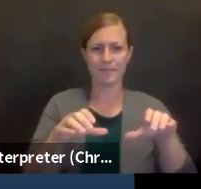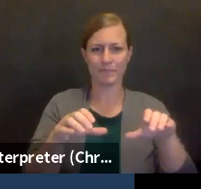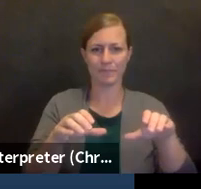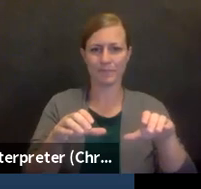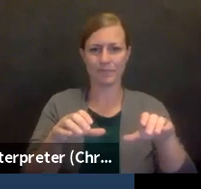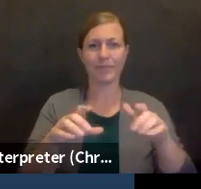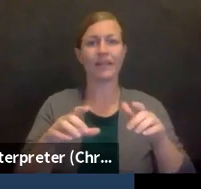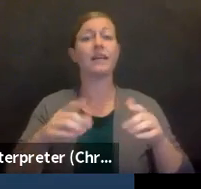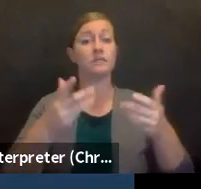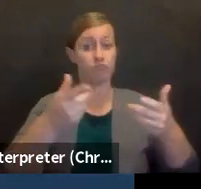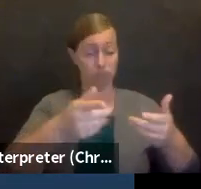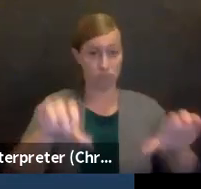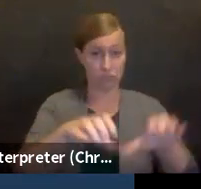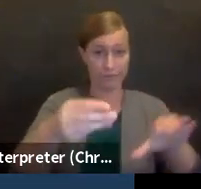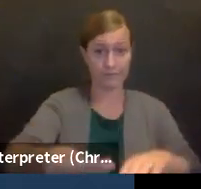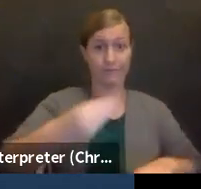before I can continue.